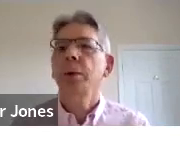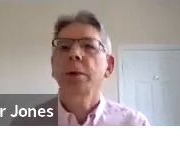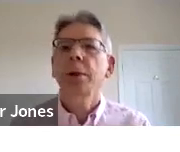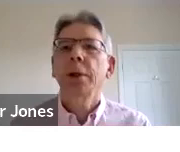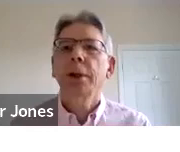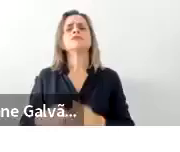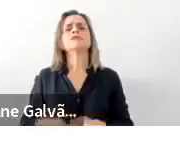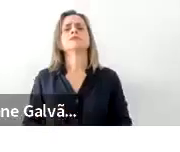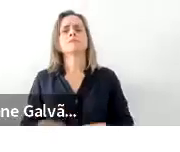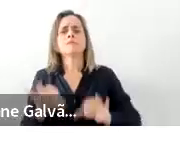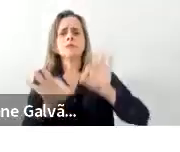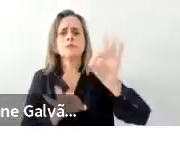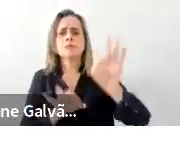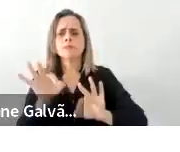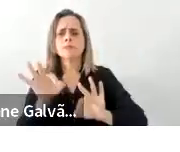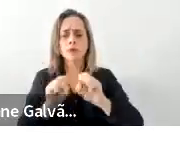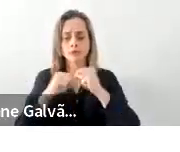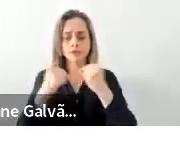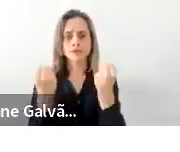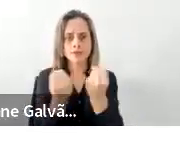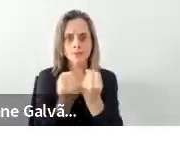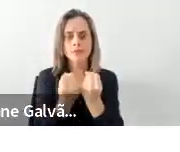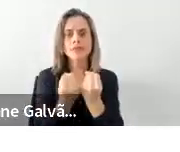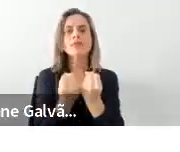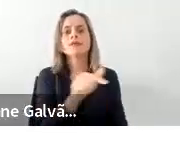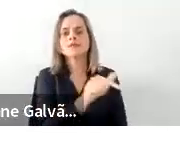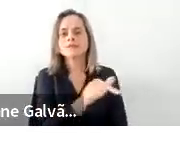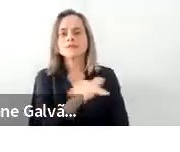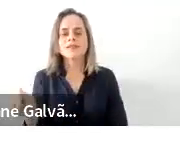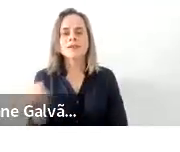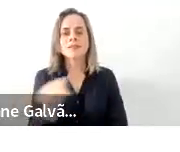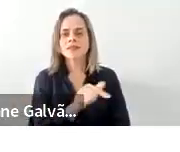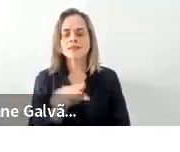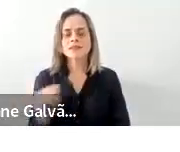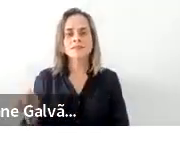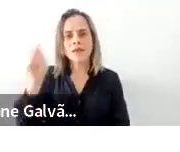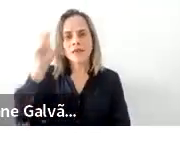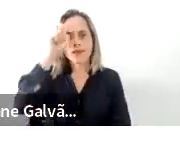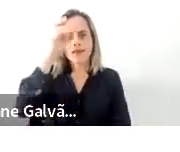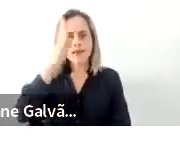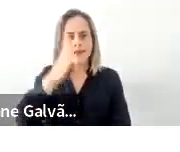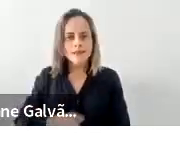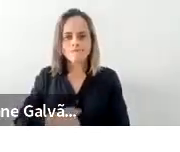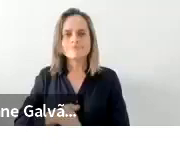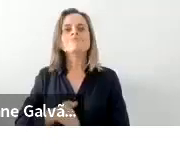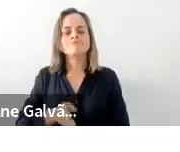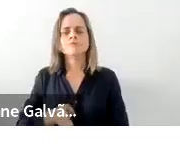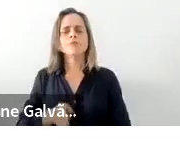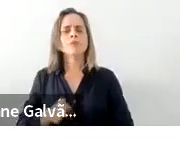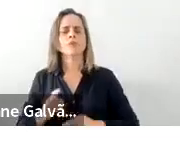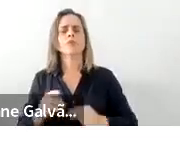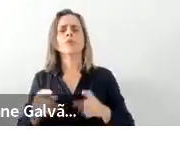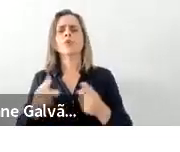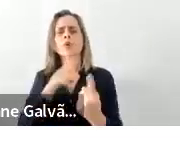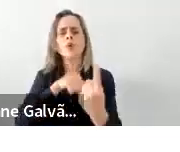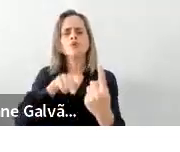to look once more at very important issues for